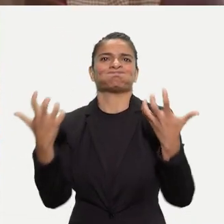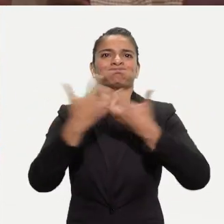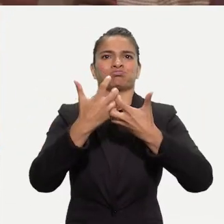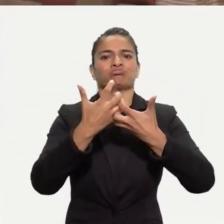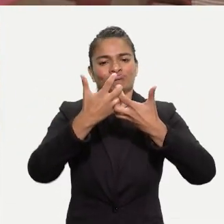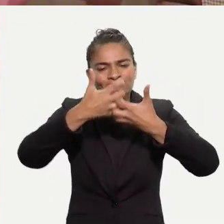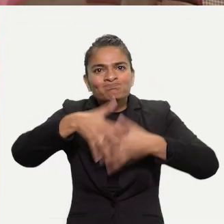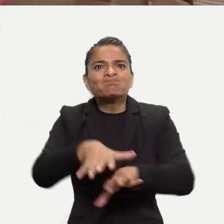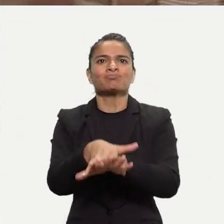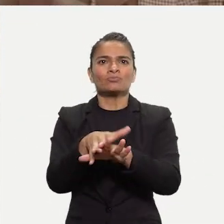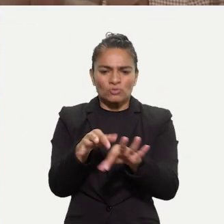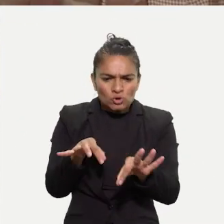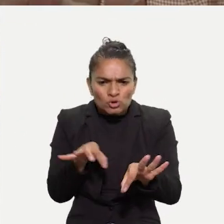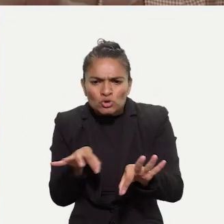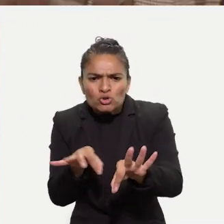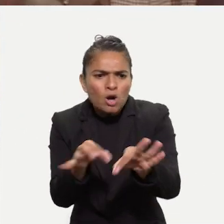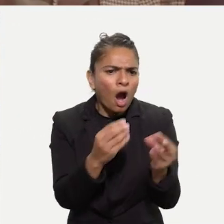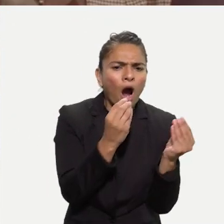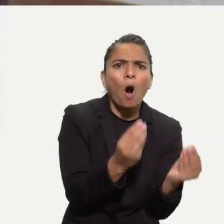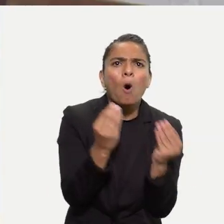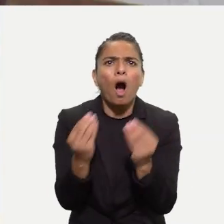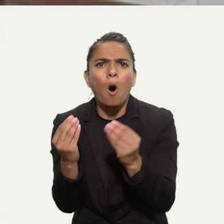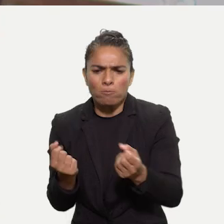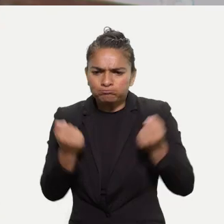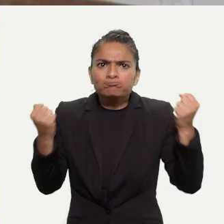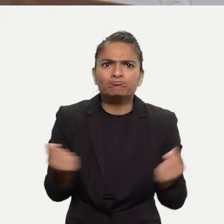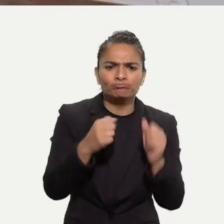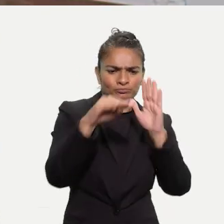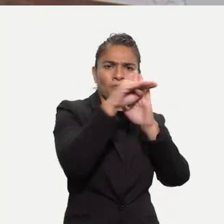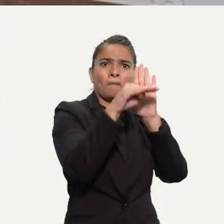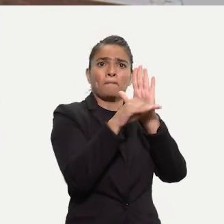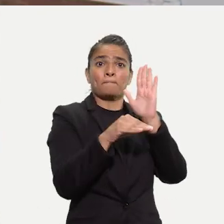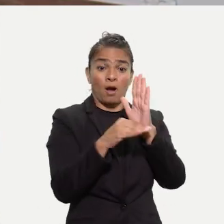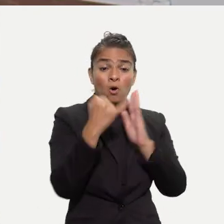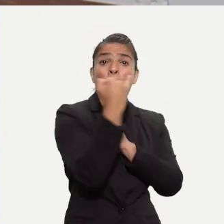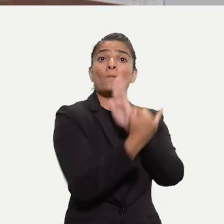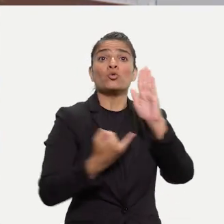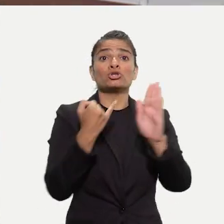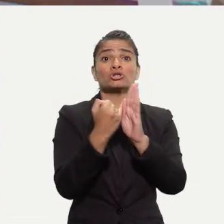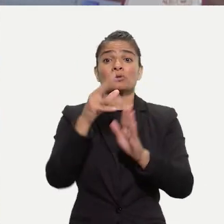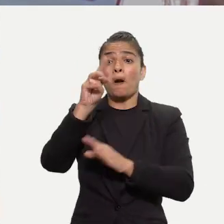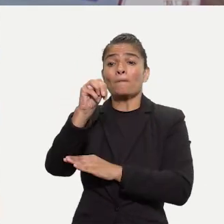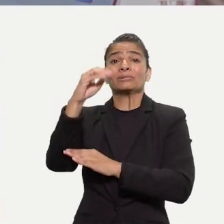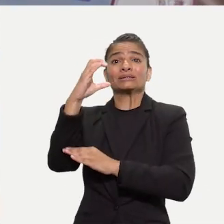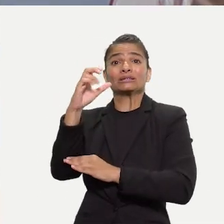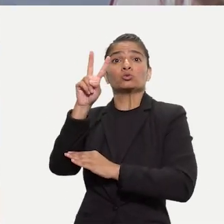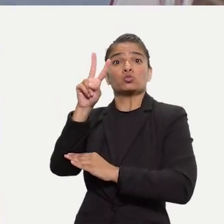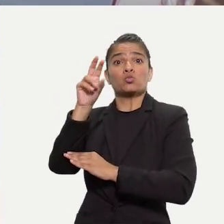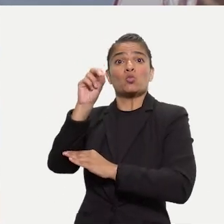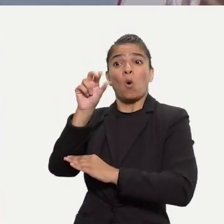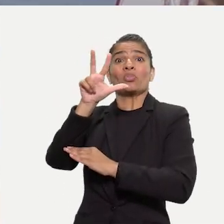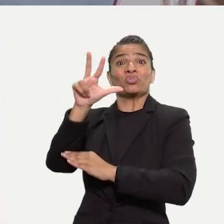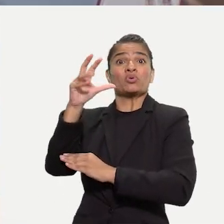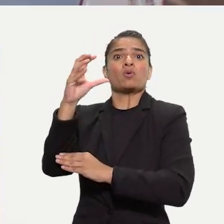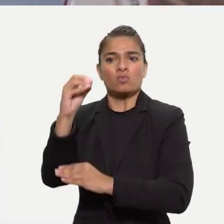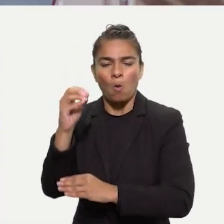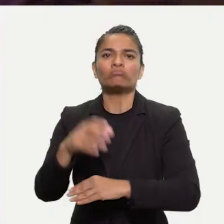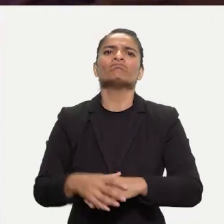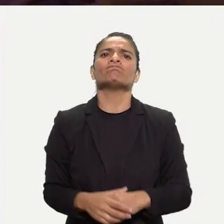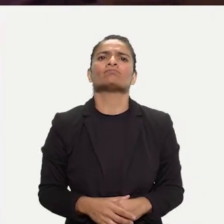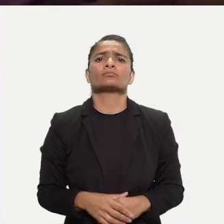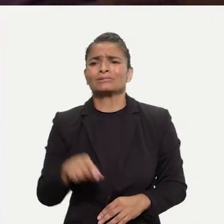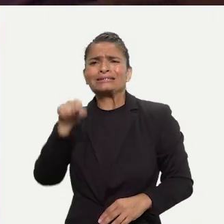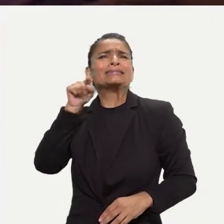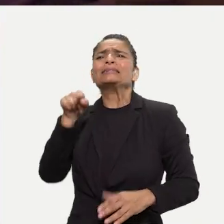Risk Reduction and Management Policy, which is complemented by a strategic framework and a dedicated action plan.